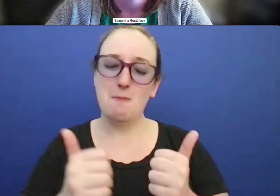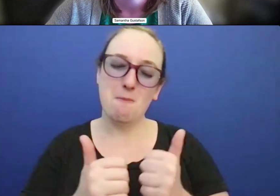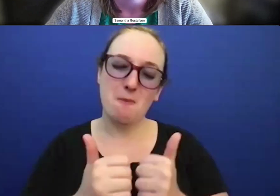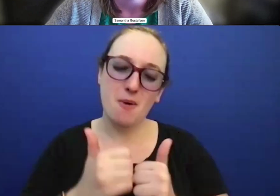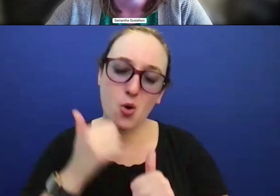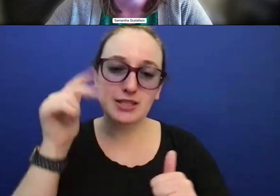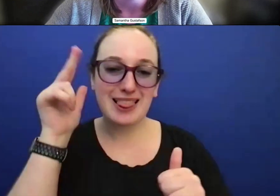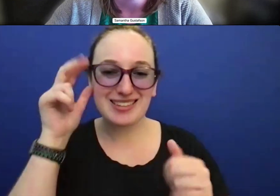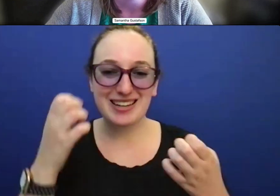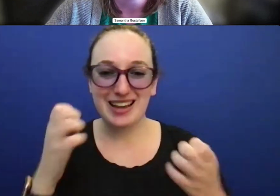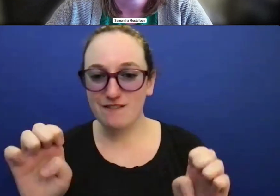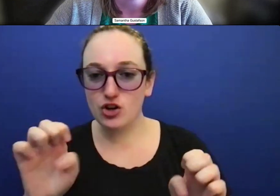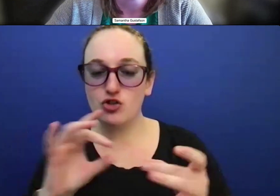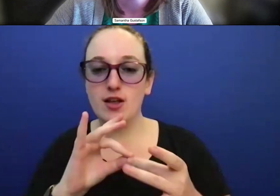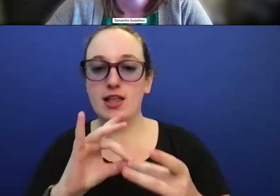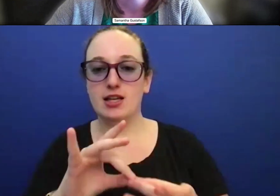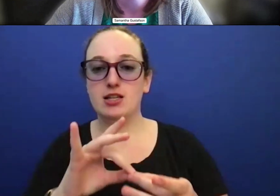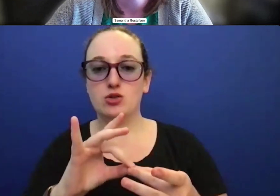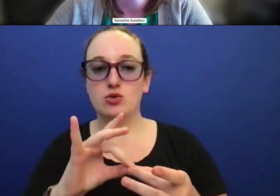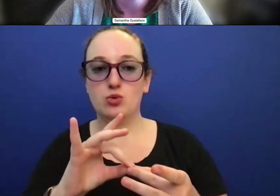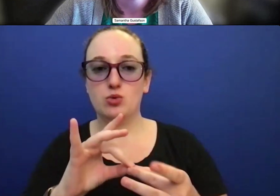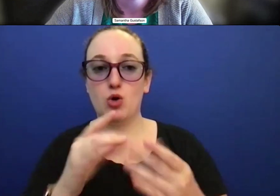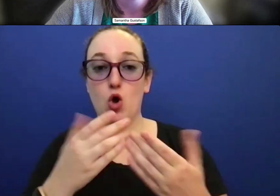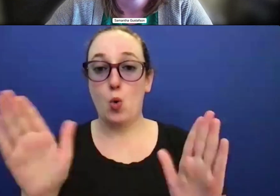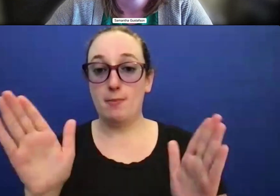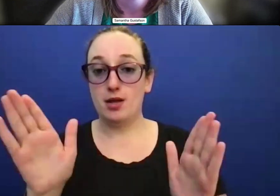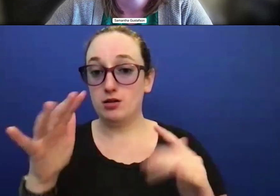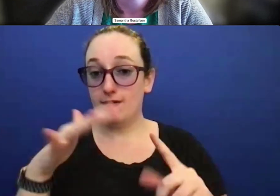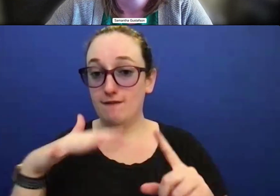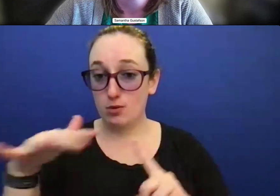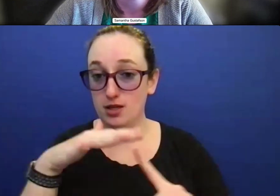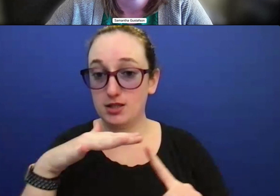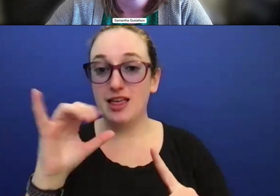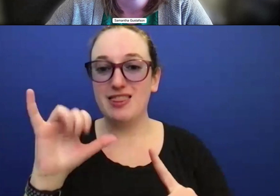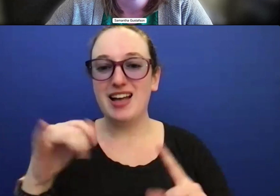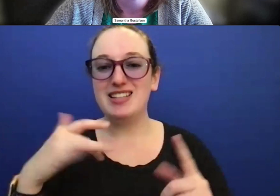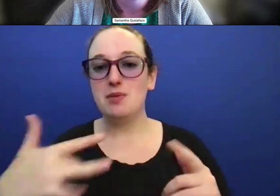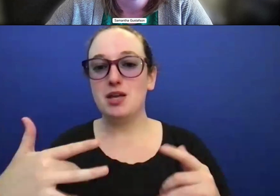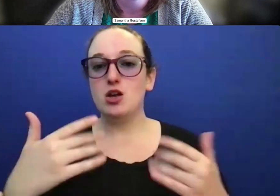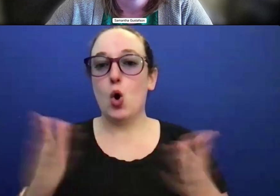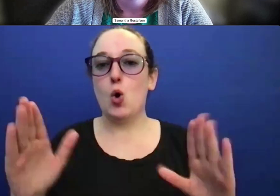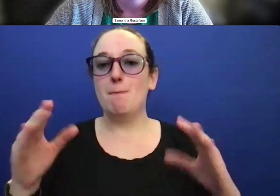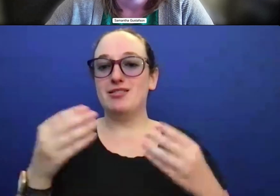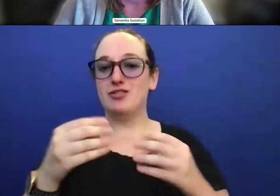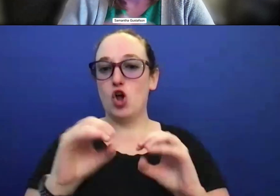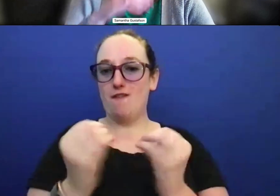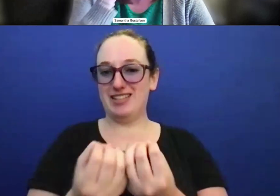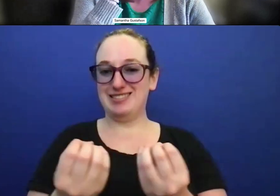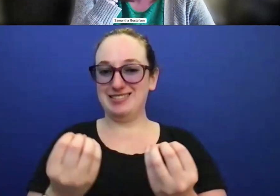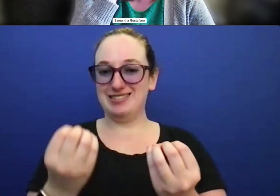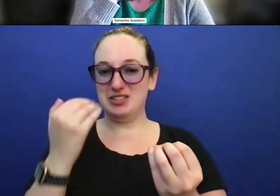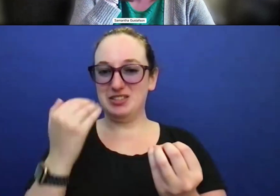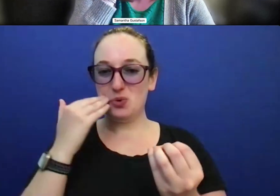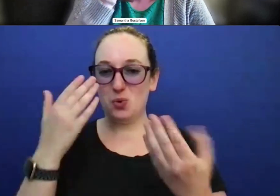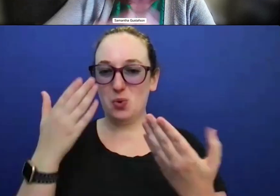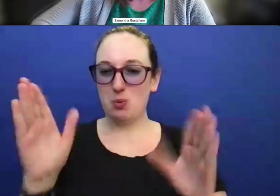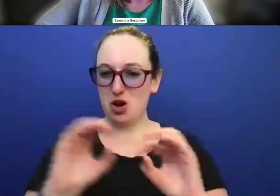effort with respect to open environments is in office settings.